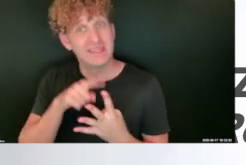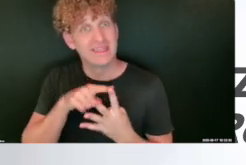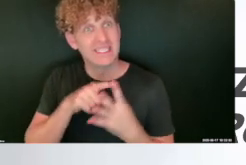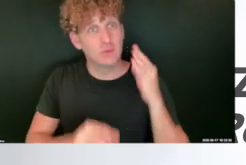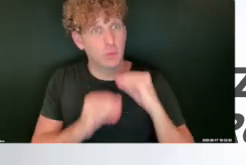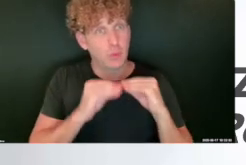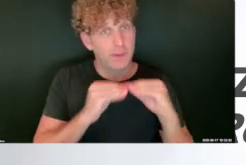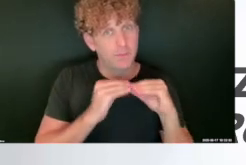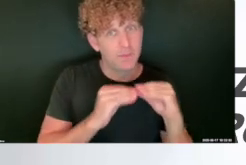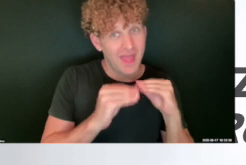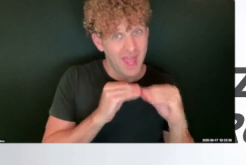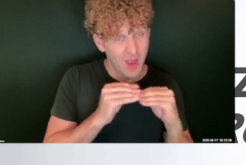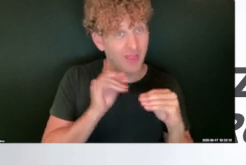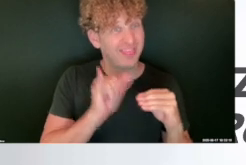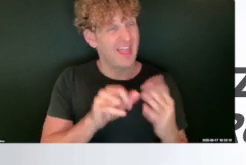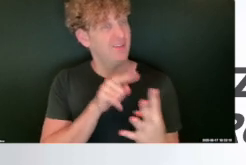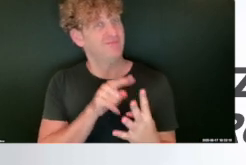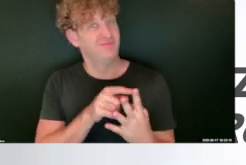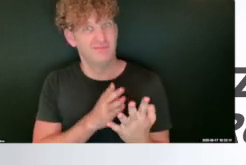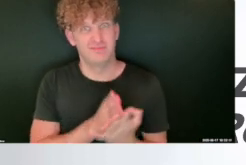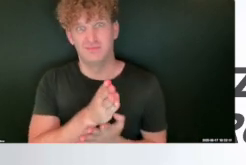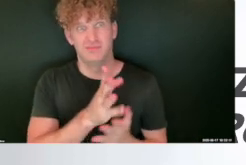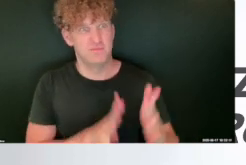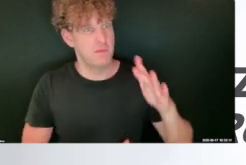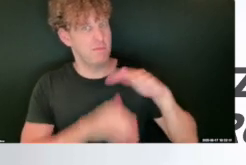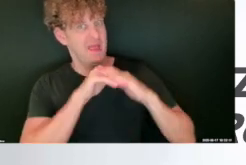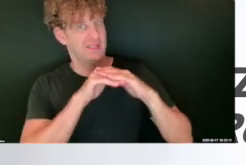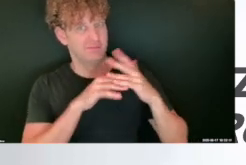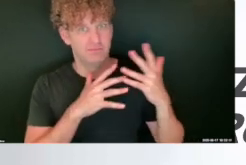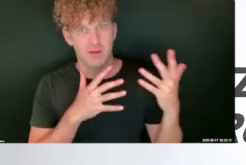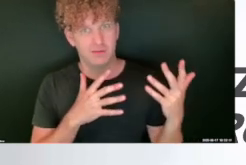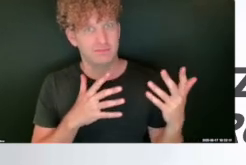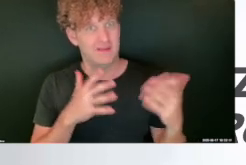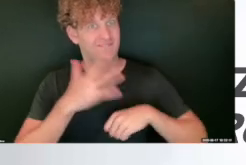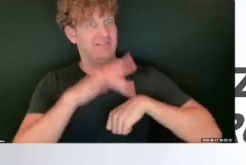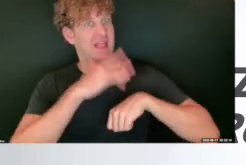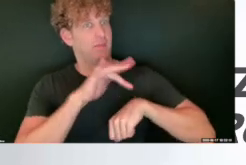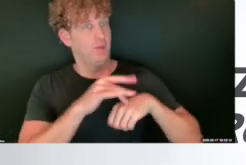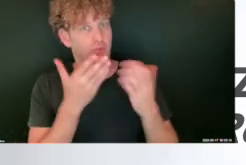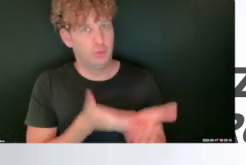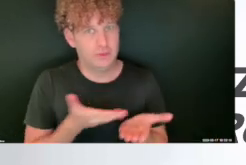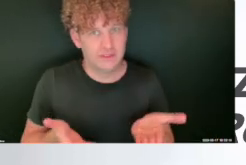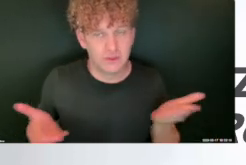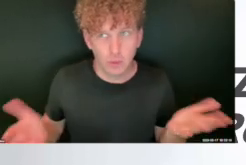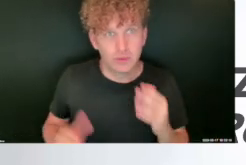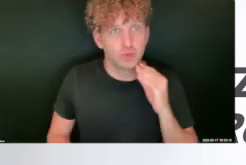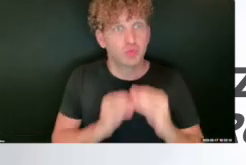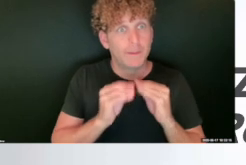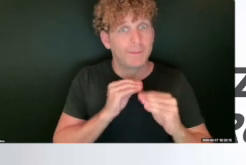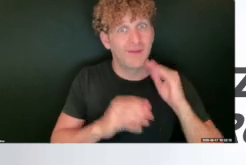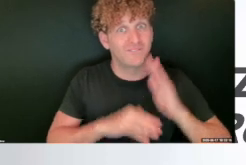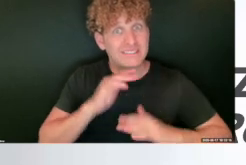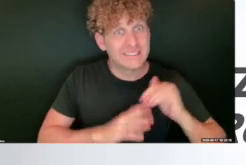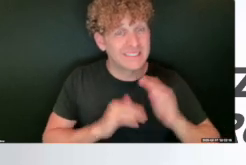This reuse pathway would involve the removal of functional and non-functional critical components from